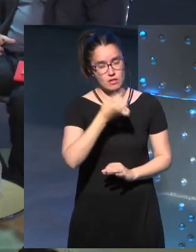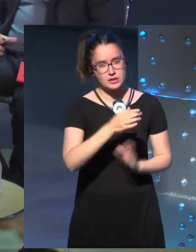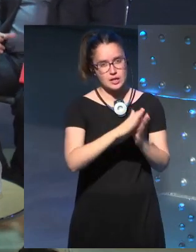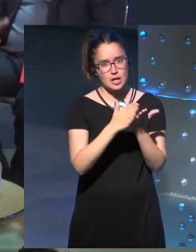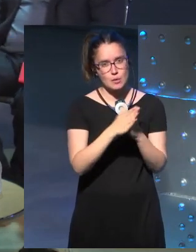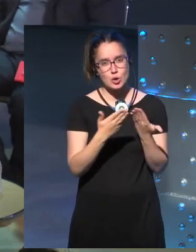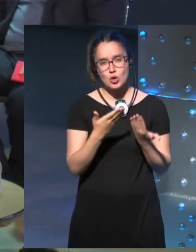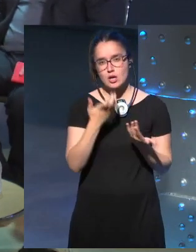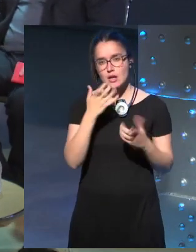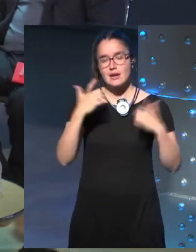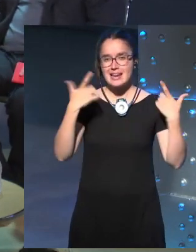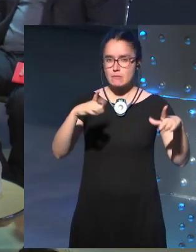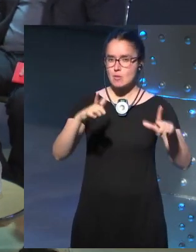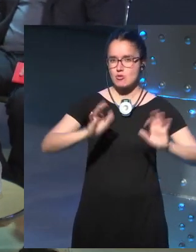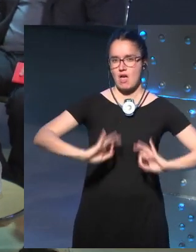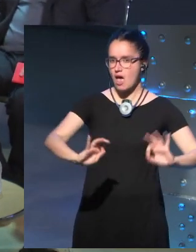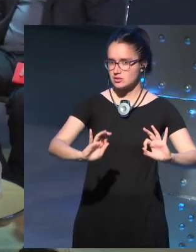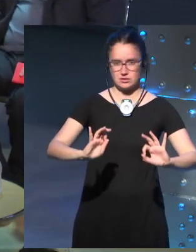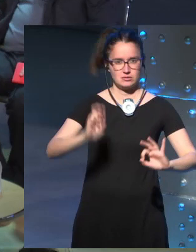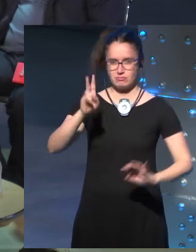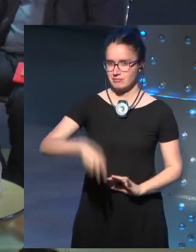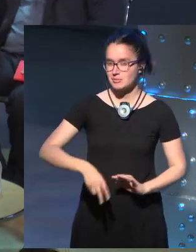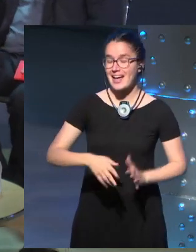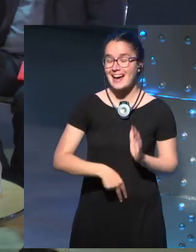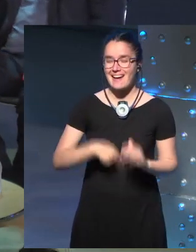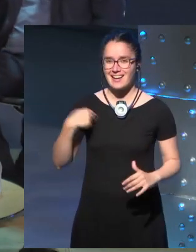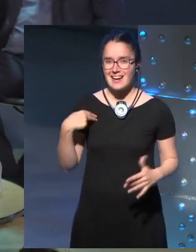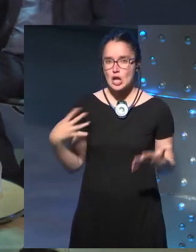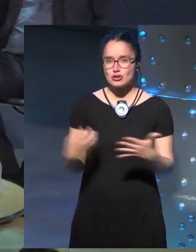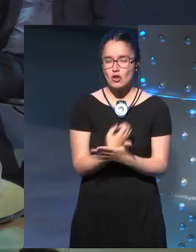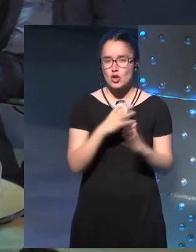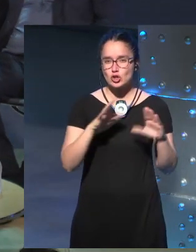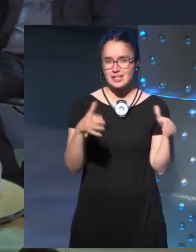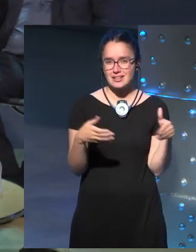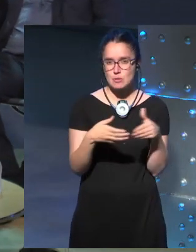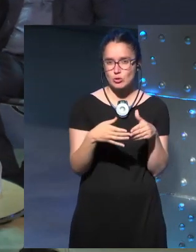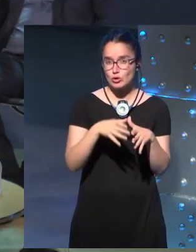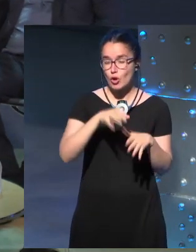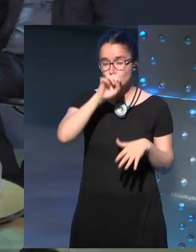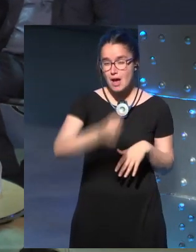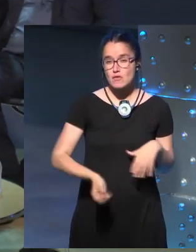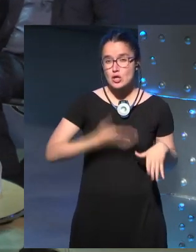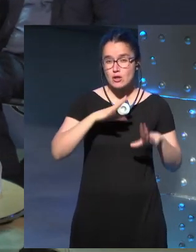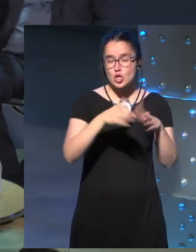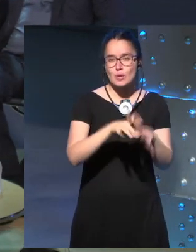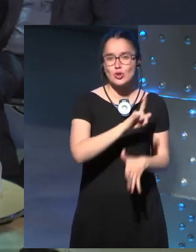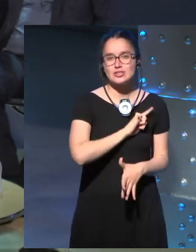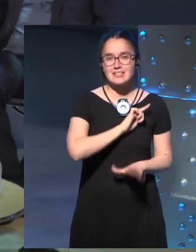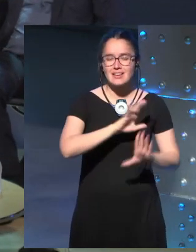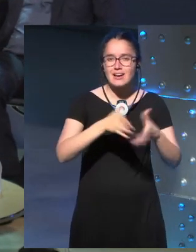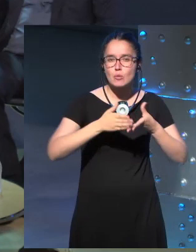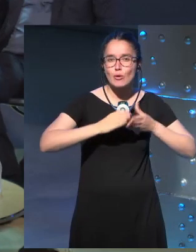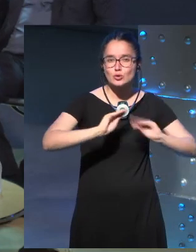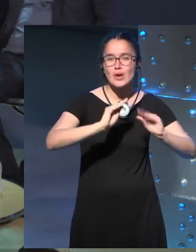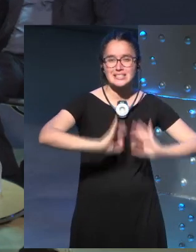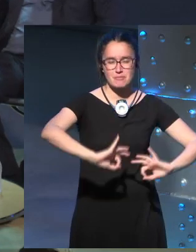Is that's true? You read it on the book? And Liverpool is one of those teams. Generally speaking, all supporters of all